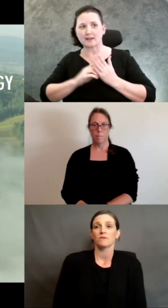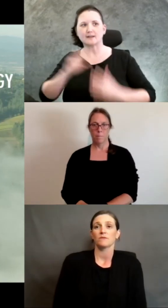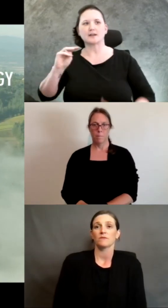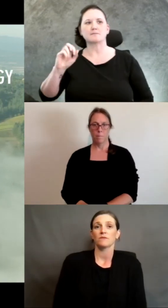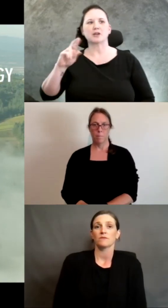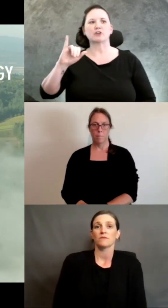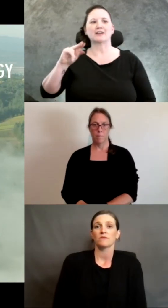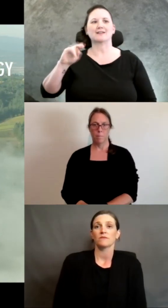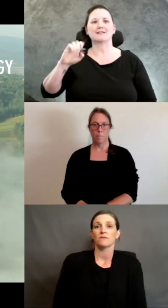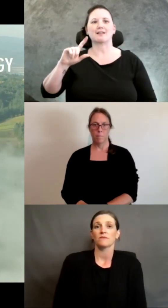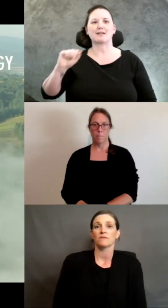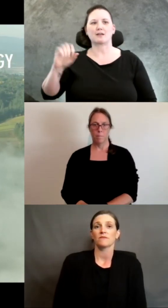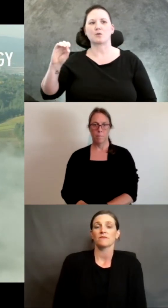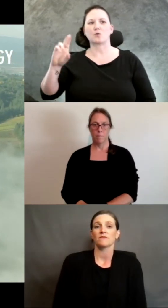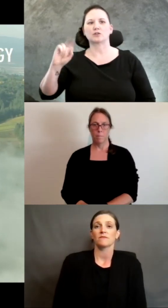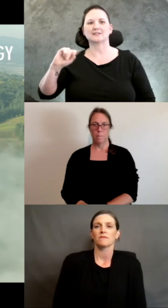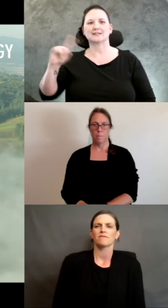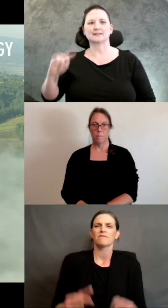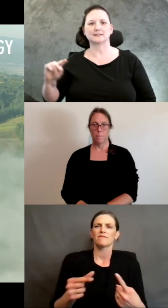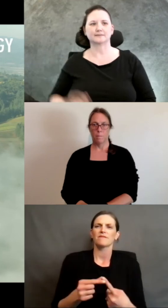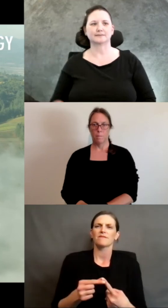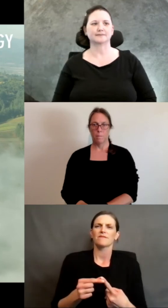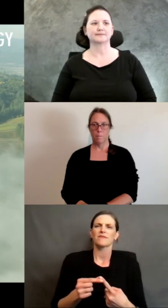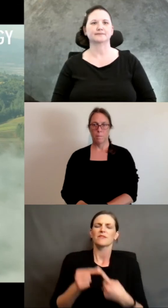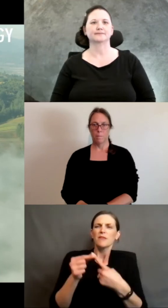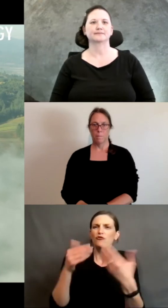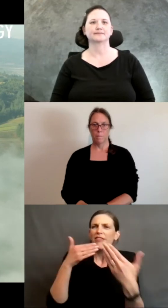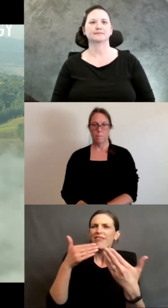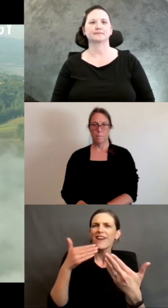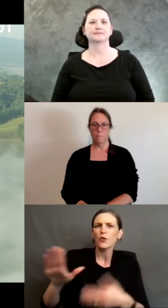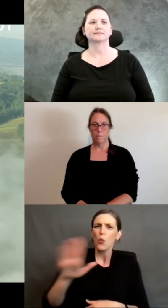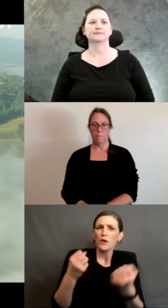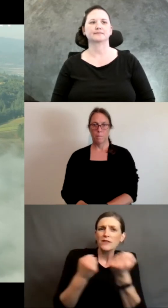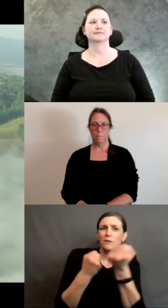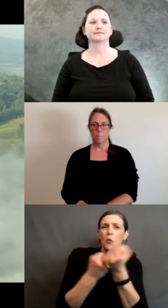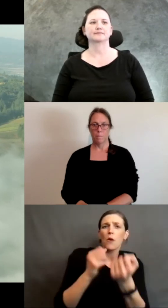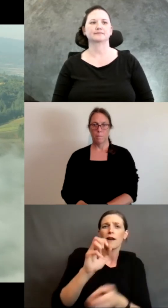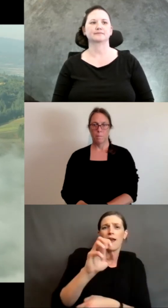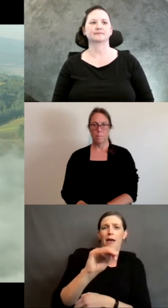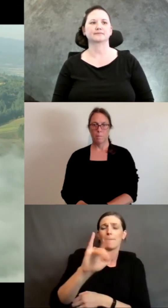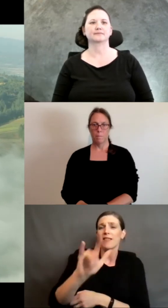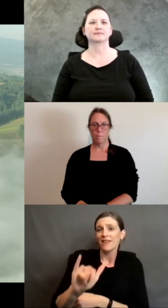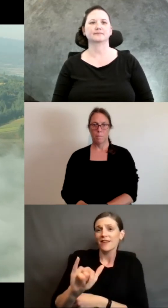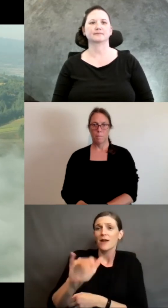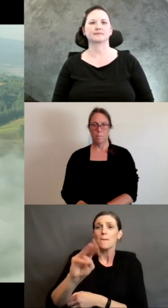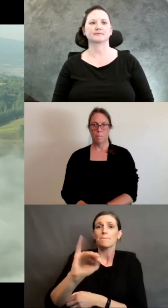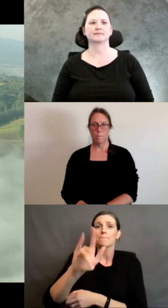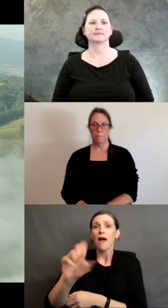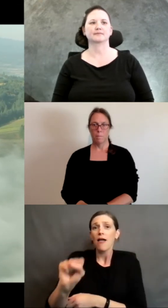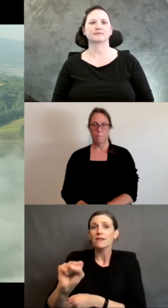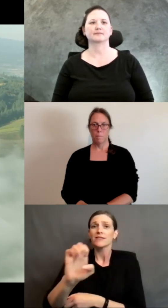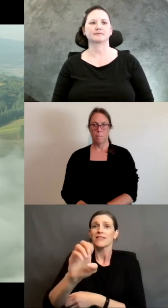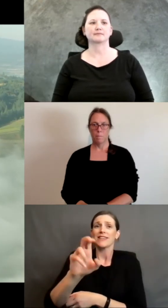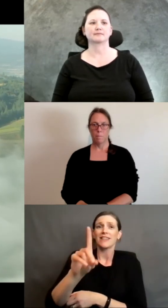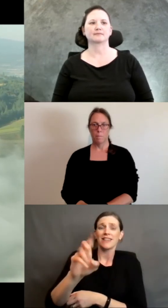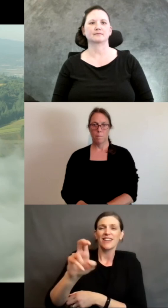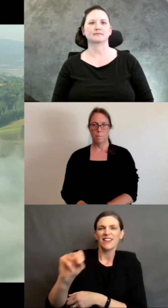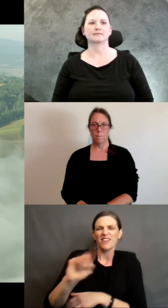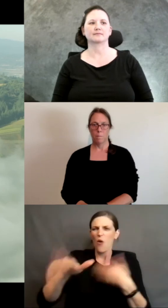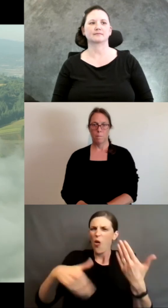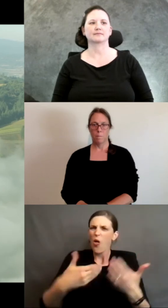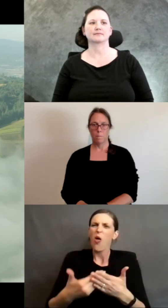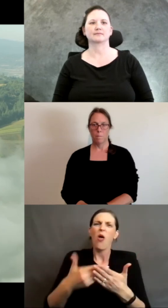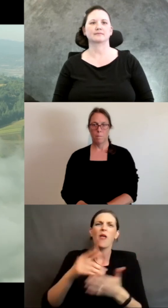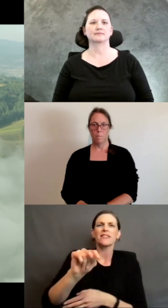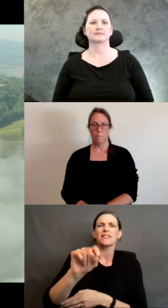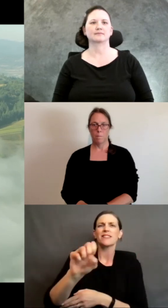Ortiz. A special thanks for your support, Emily Coleman, Miles Fain, Eden Hagelman, TSBVI